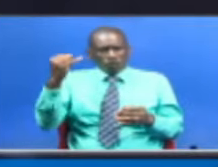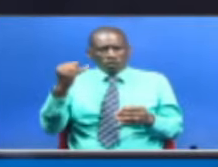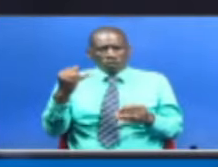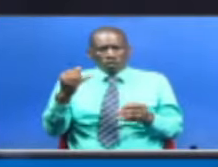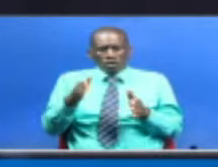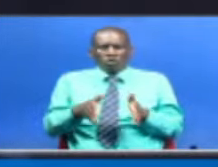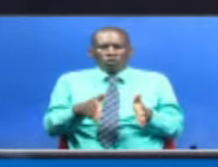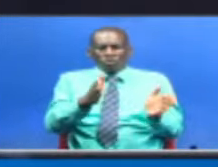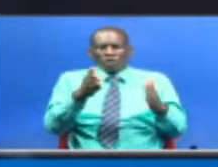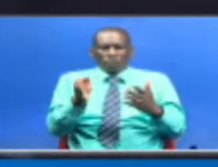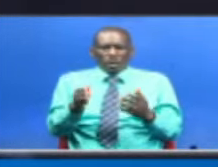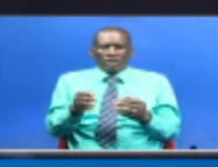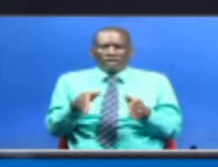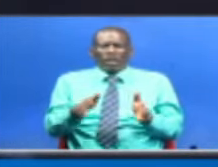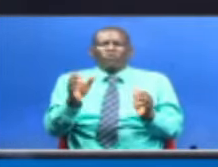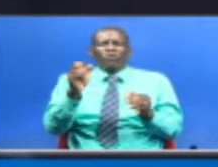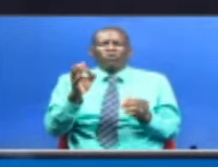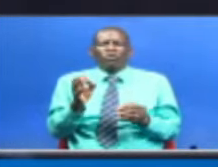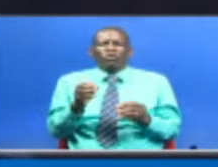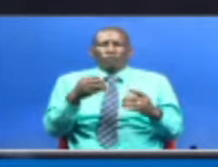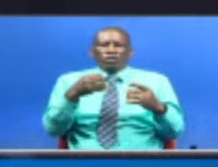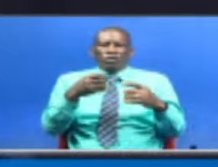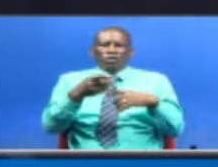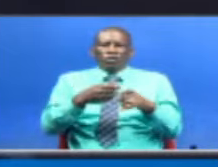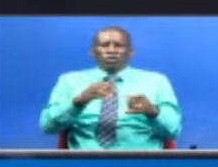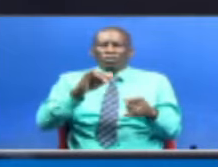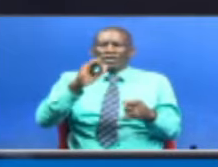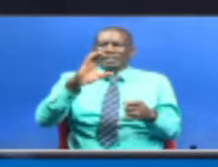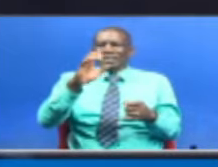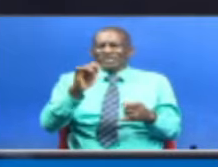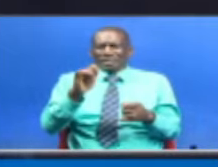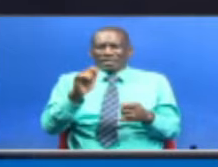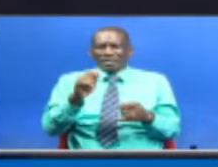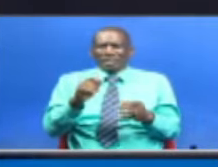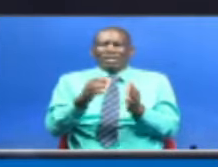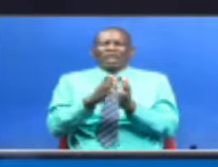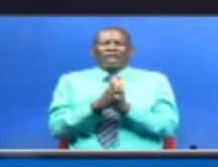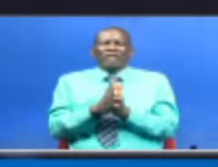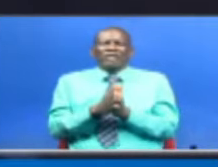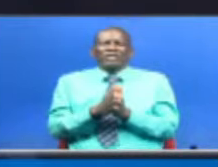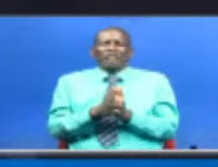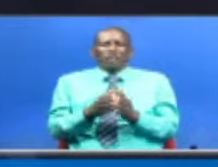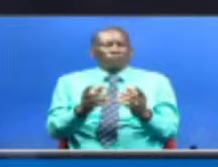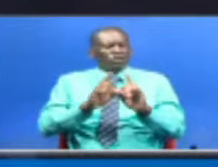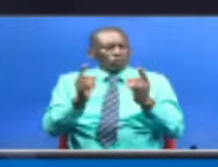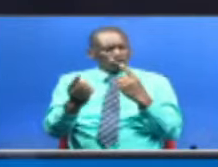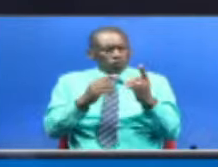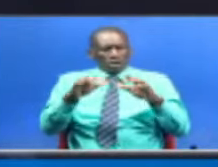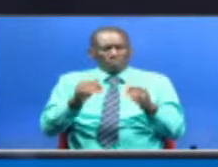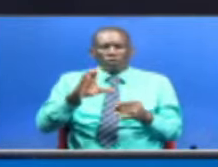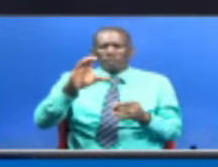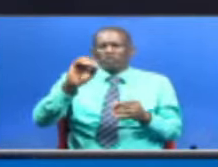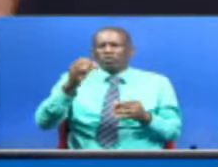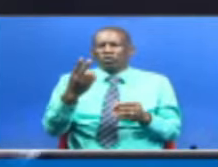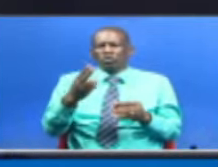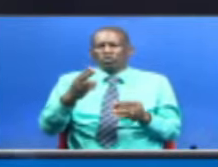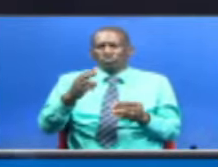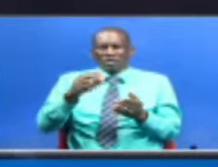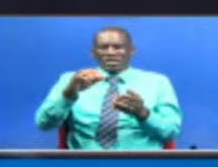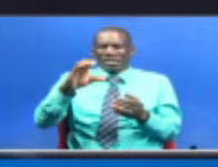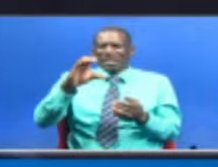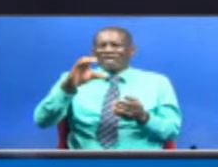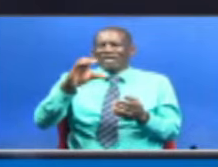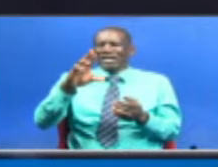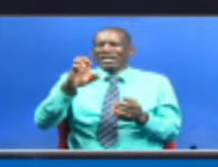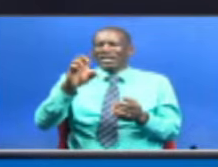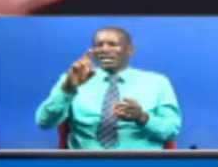of from a ICT point of view. And we have not spoken about carbon credits. And this is one